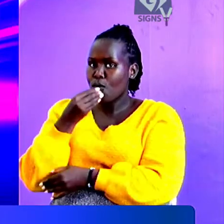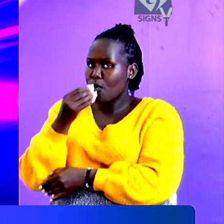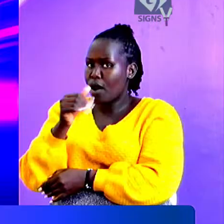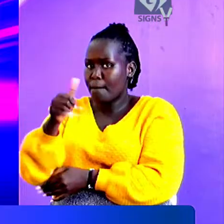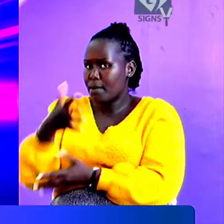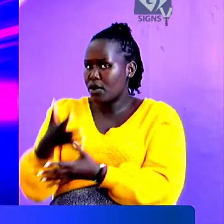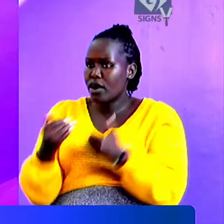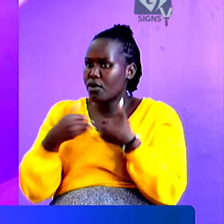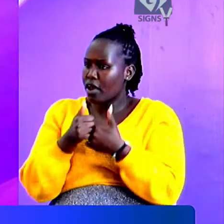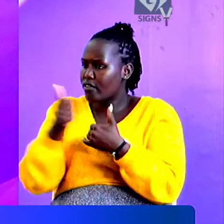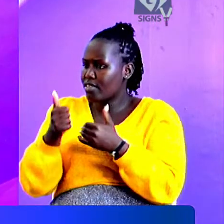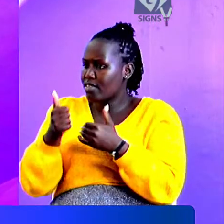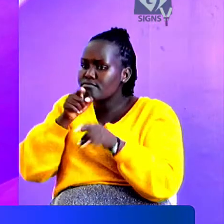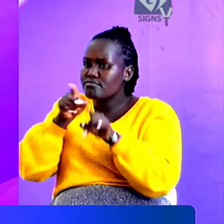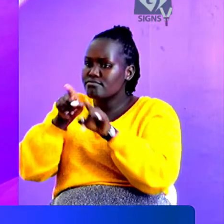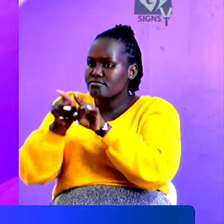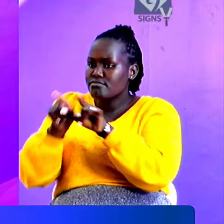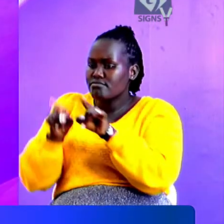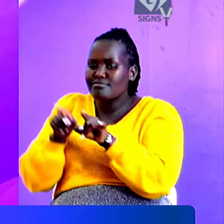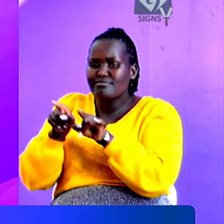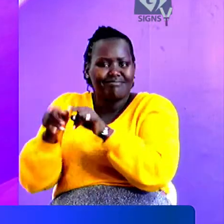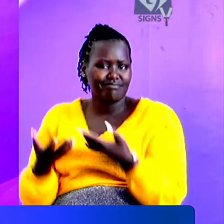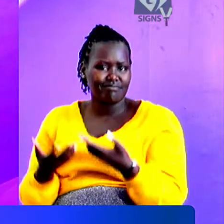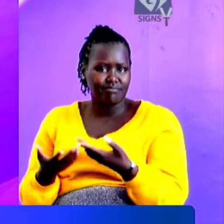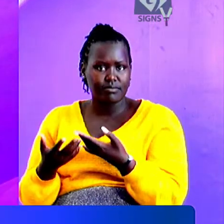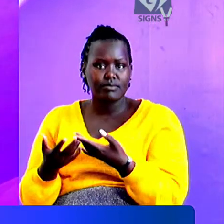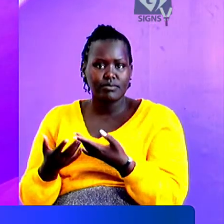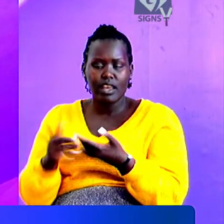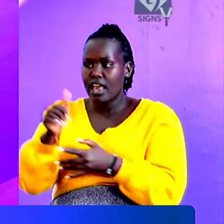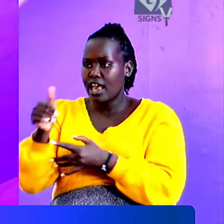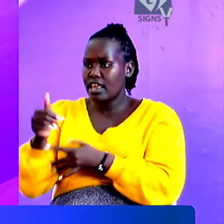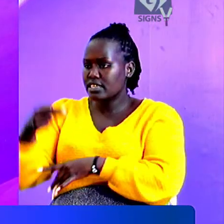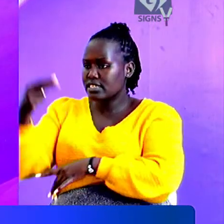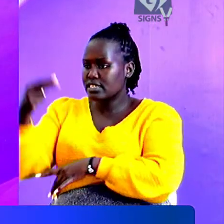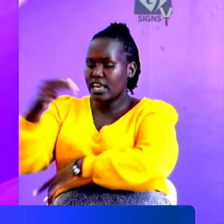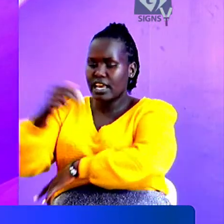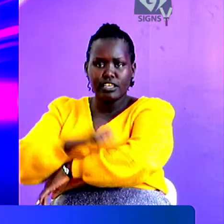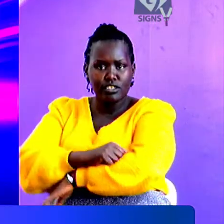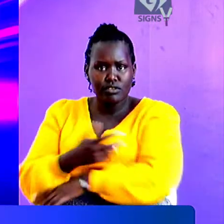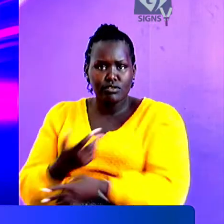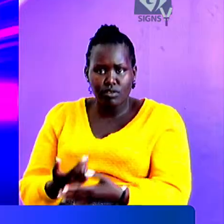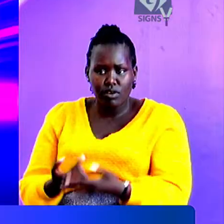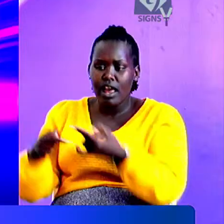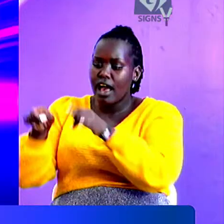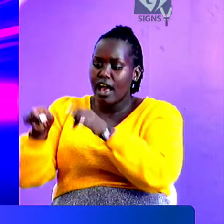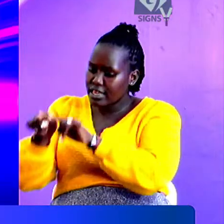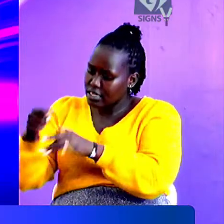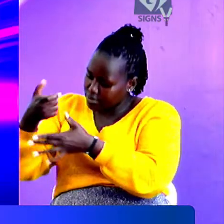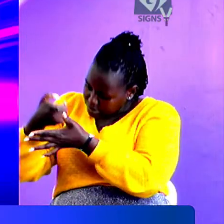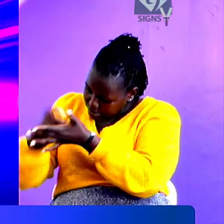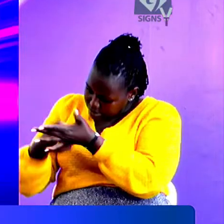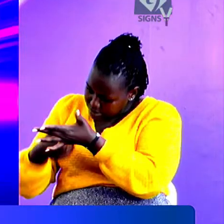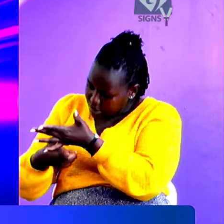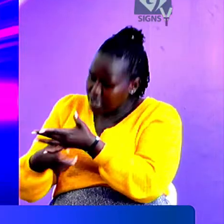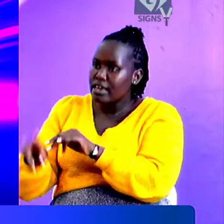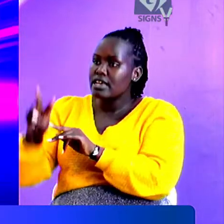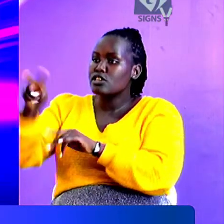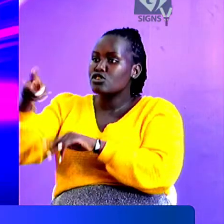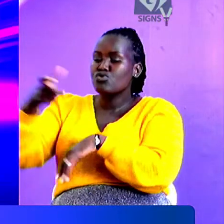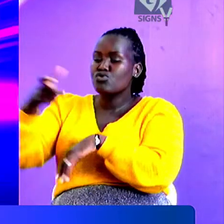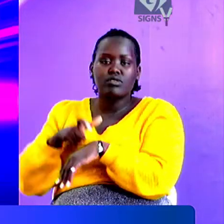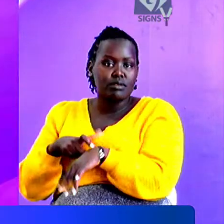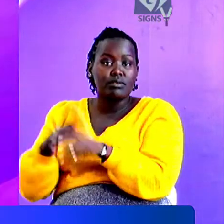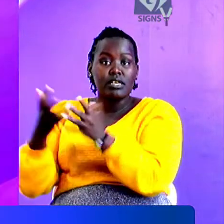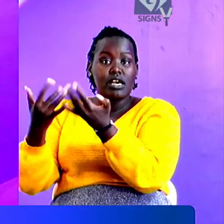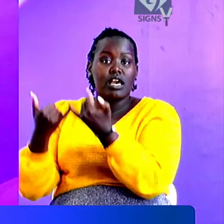still inside from secondary school and primary school. Other siblings in secondary school. And the same parent is also being taxed double. They are taxed double and now